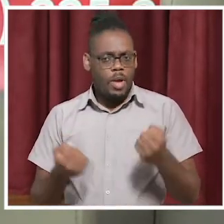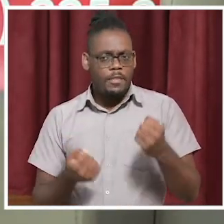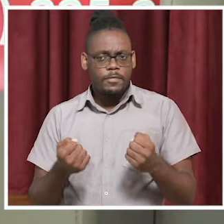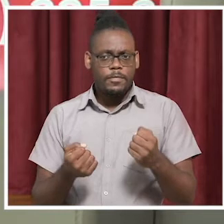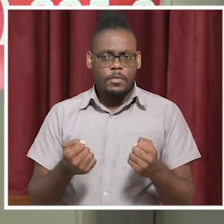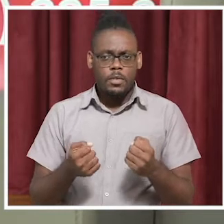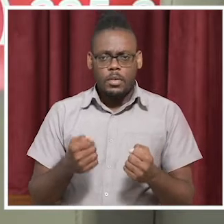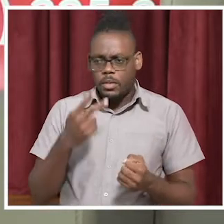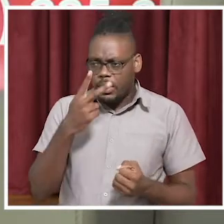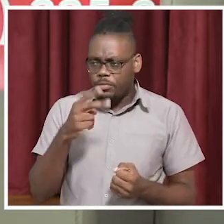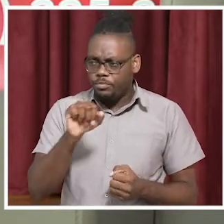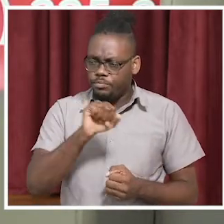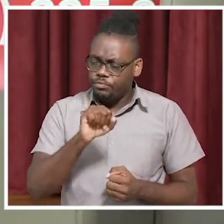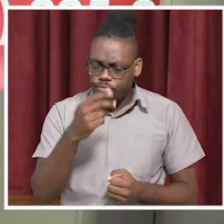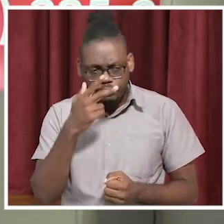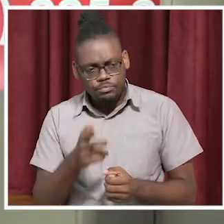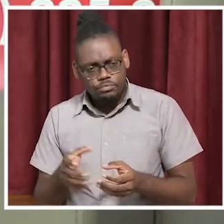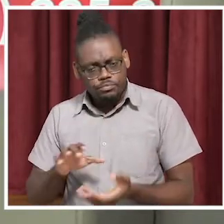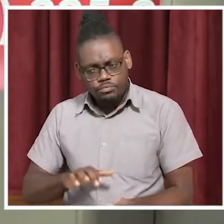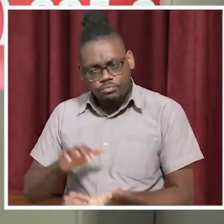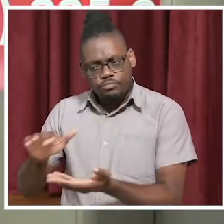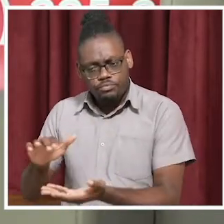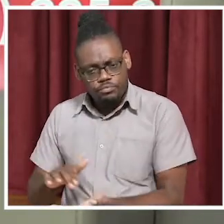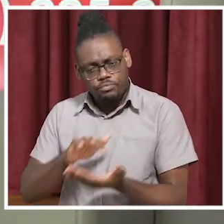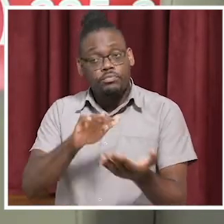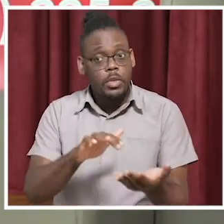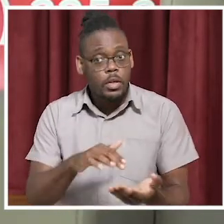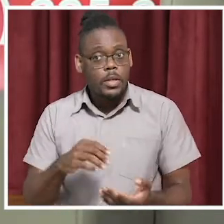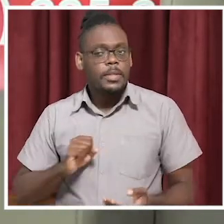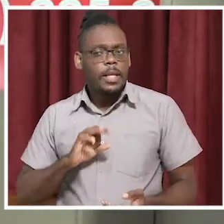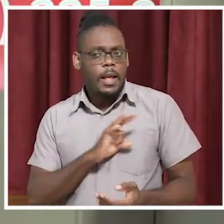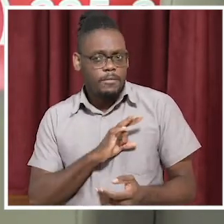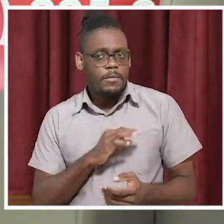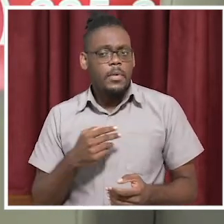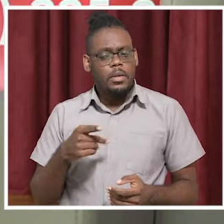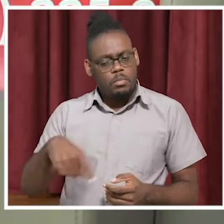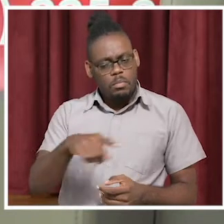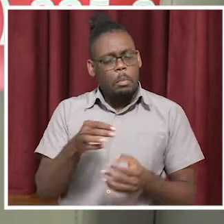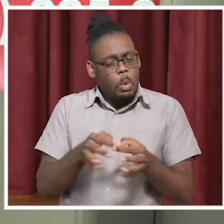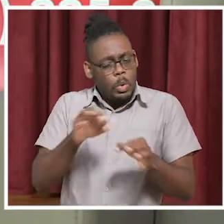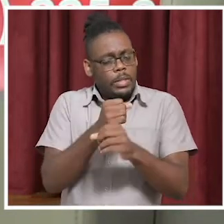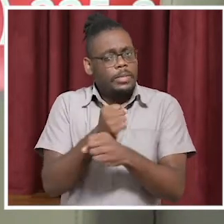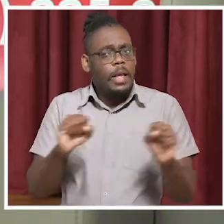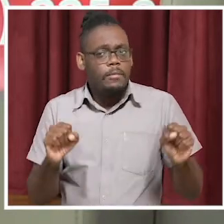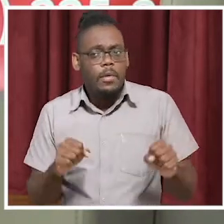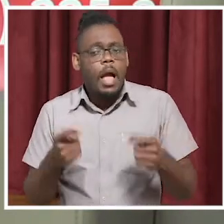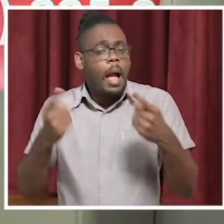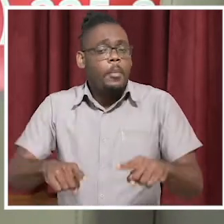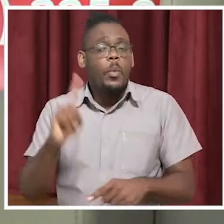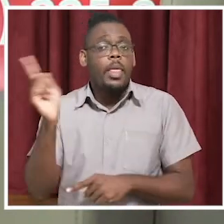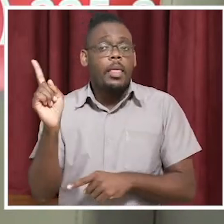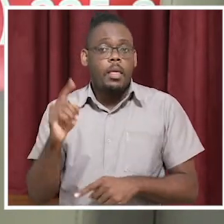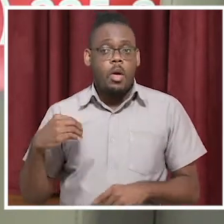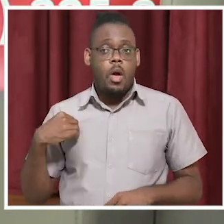the safety of our staff and as citizens. Well as the citizens. Beautiful. In mind. That took place at our Tobago office recently.